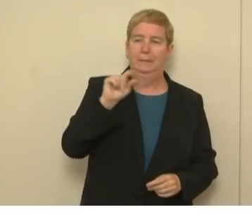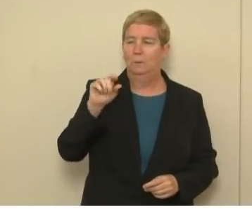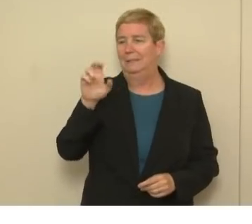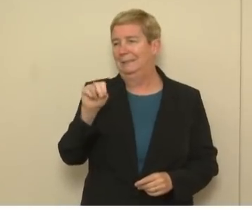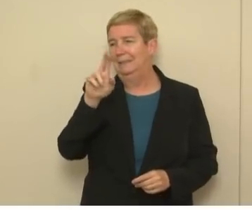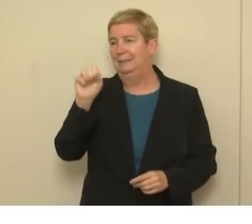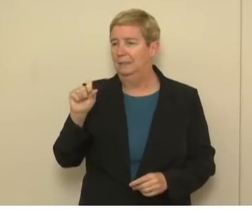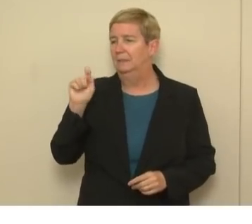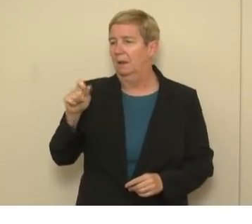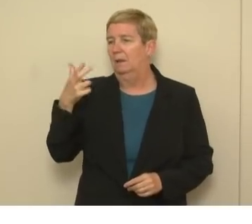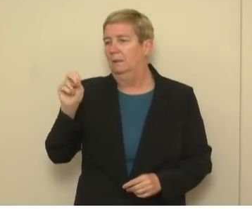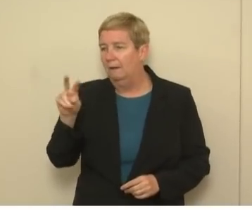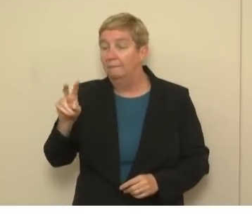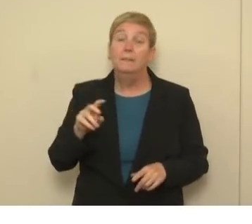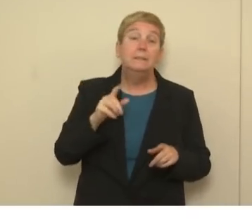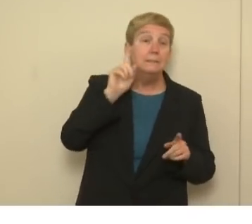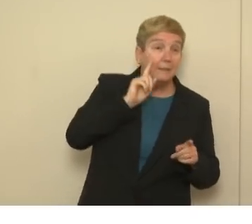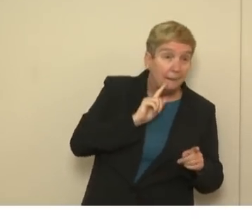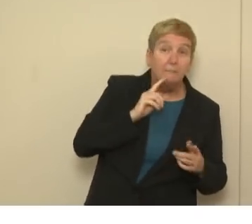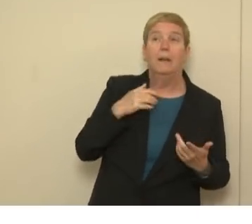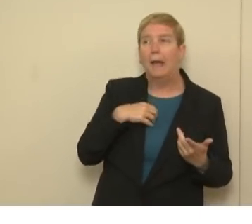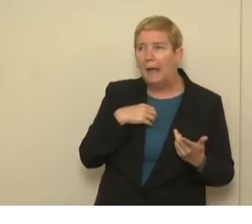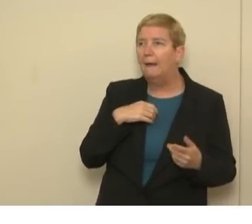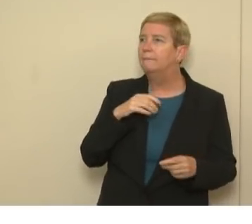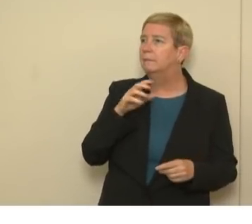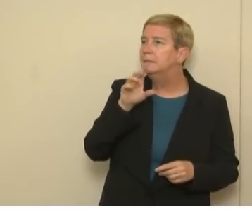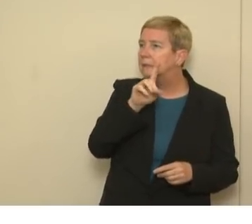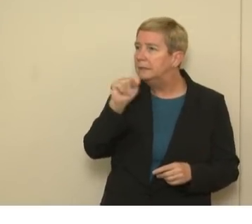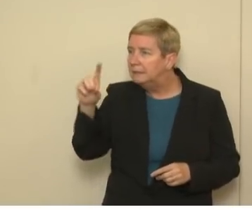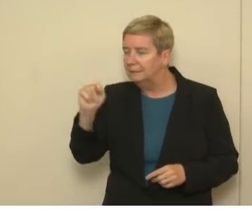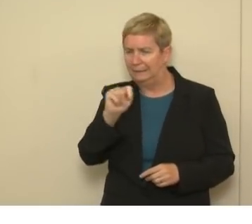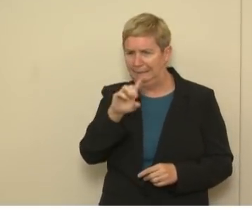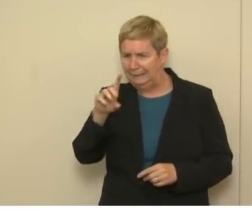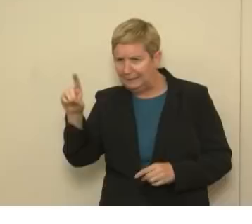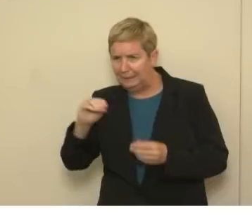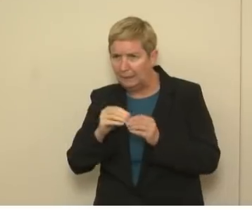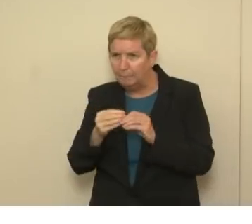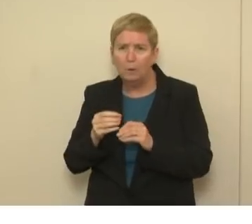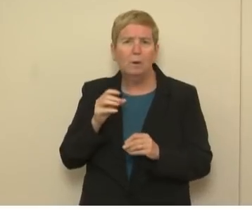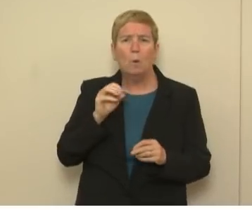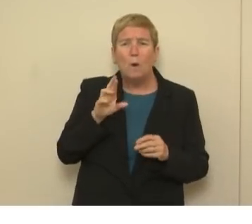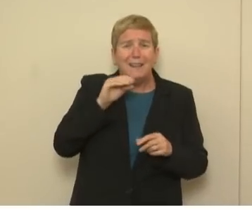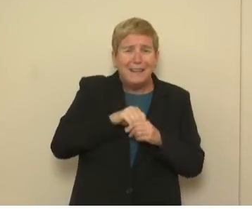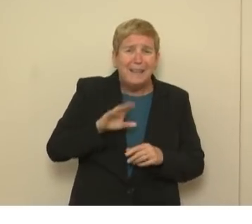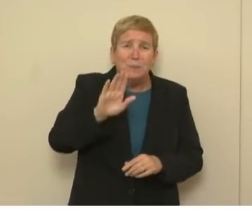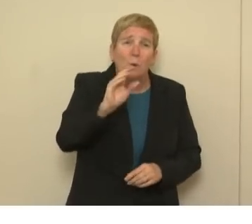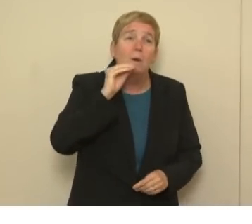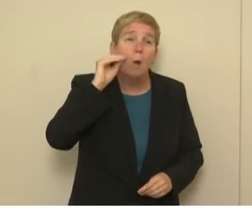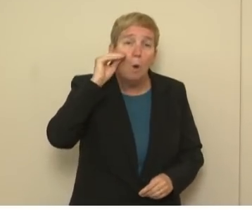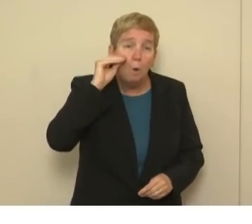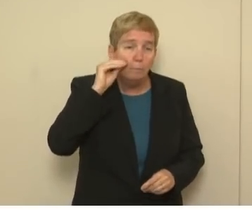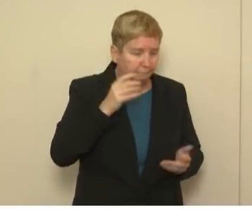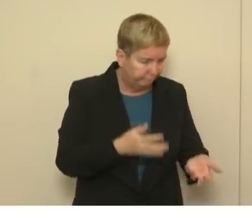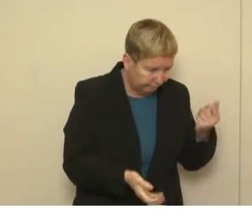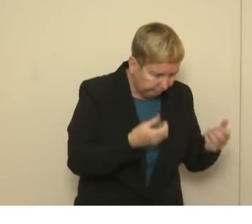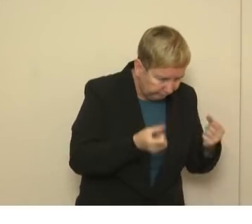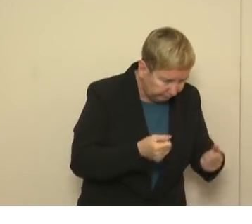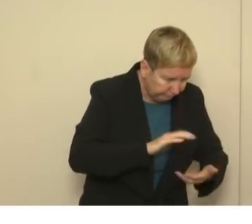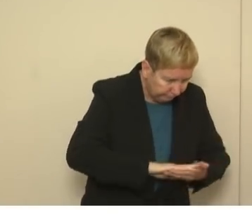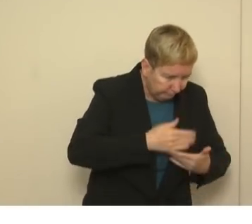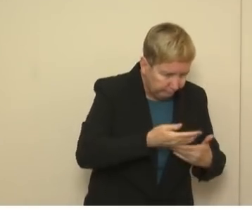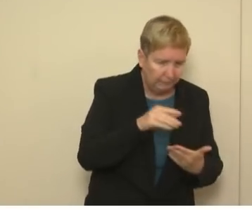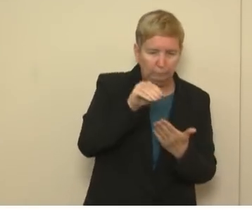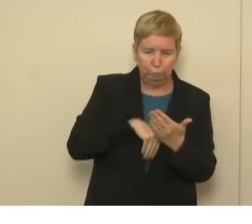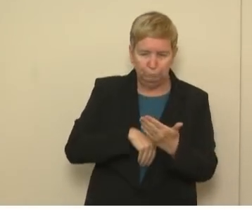there's a TDD number, or if it's still on your kitchen table because it's an envelope and you haven't gotten around to it, you can complete it and put it back